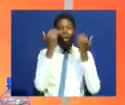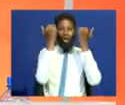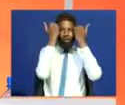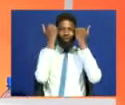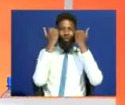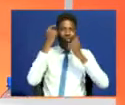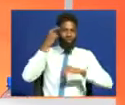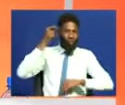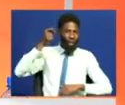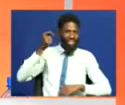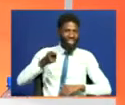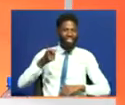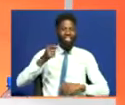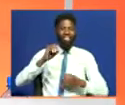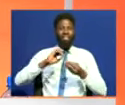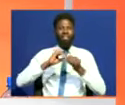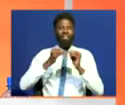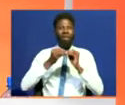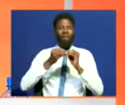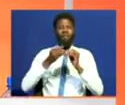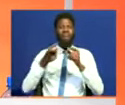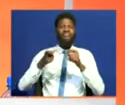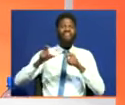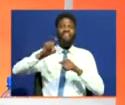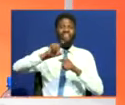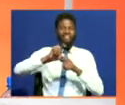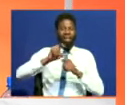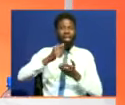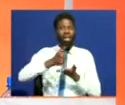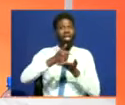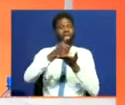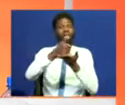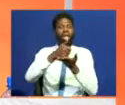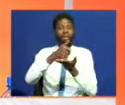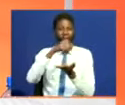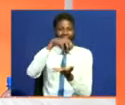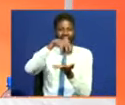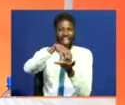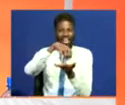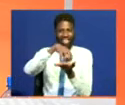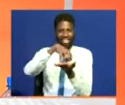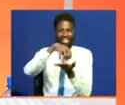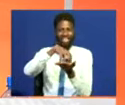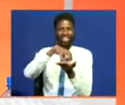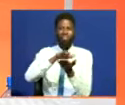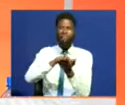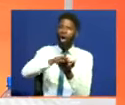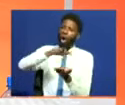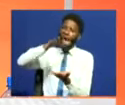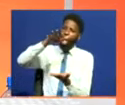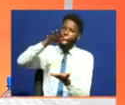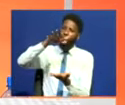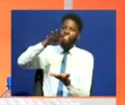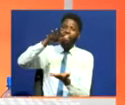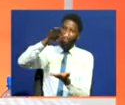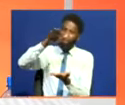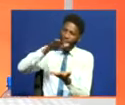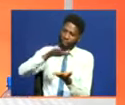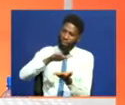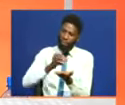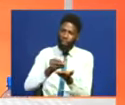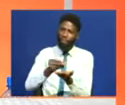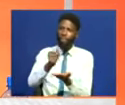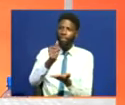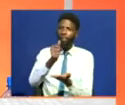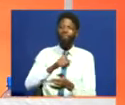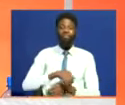are in place and they need to be, you know, sorted out. Now, back to the issue of these courses. One, yes,